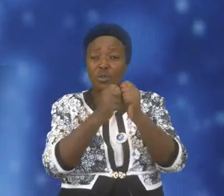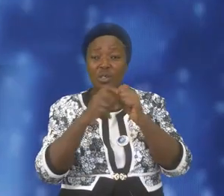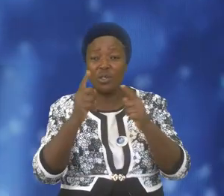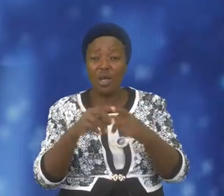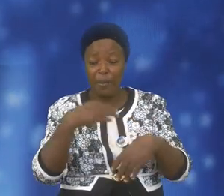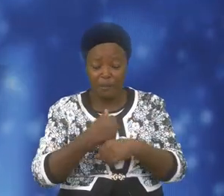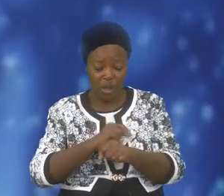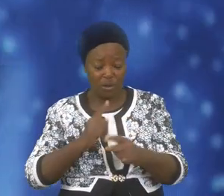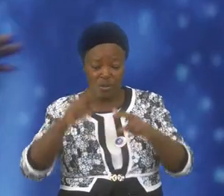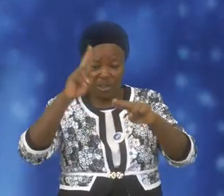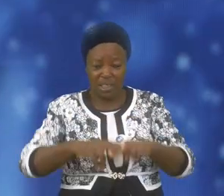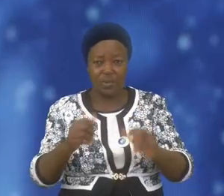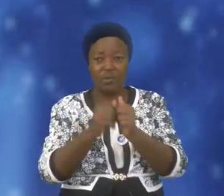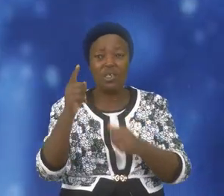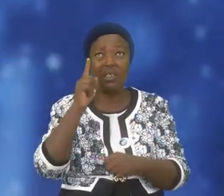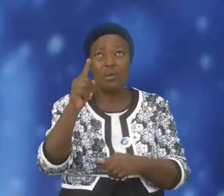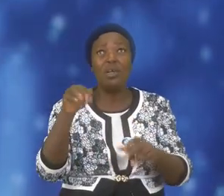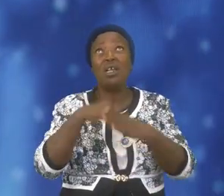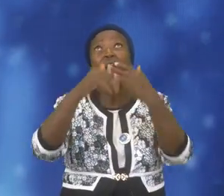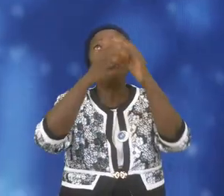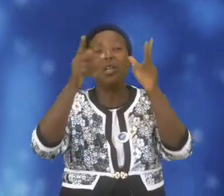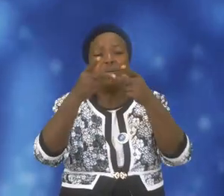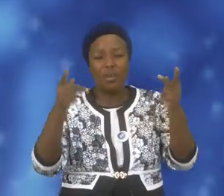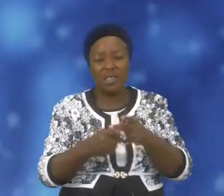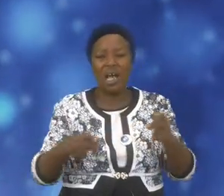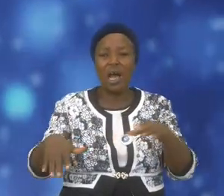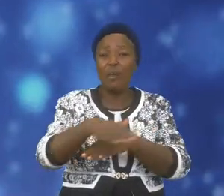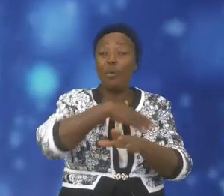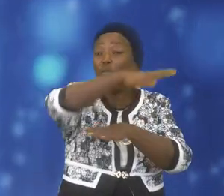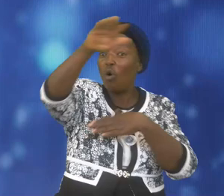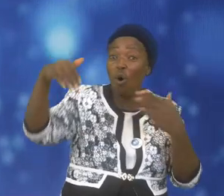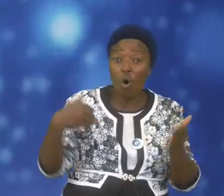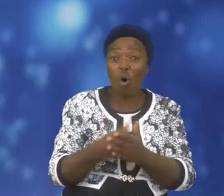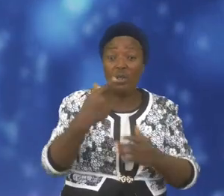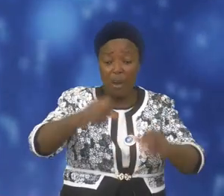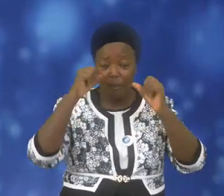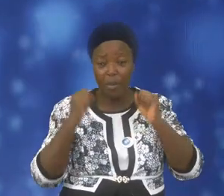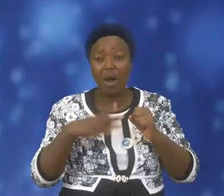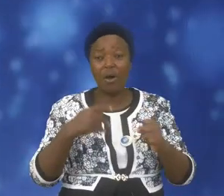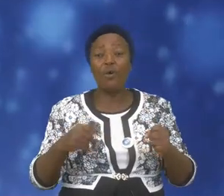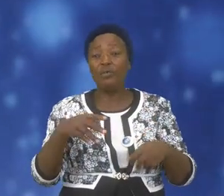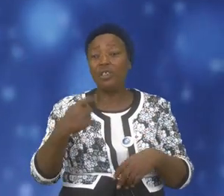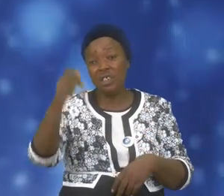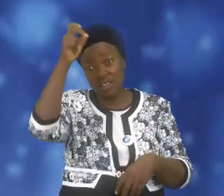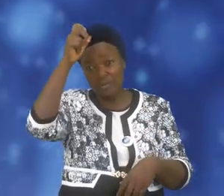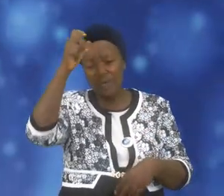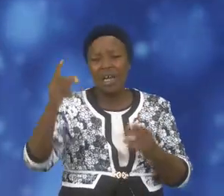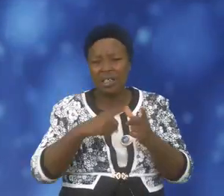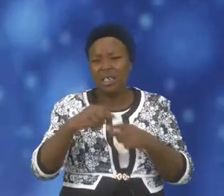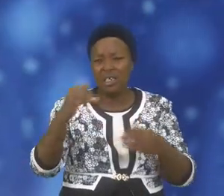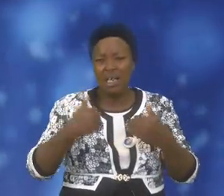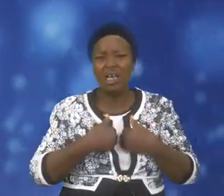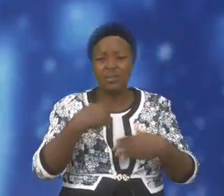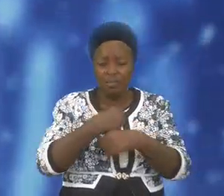Grecian Empire. He has raised us up, and he makes us to sit in heavenly places together with